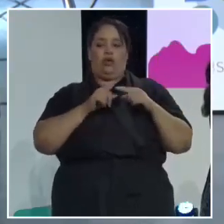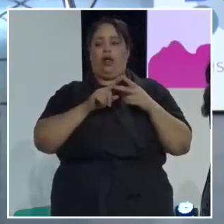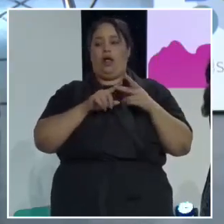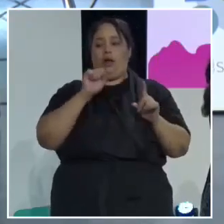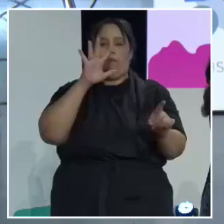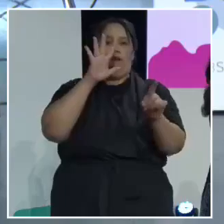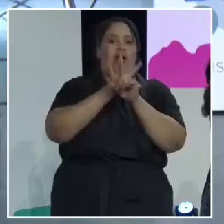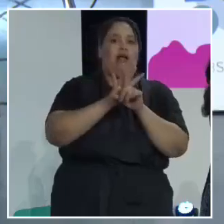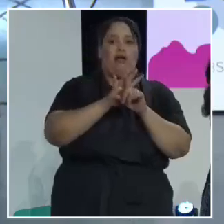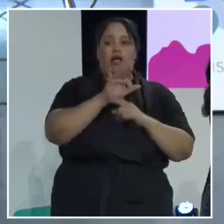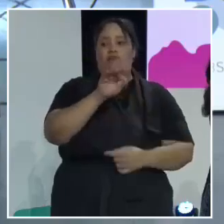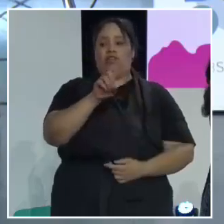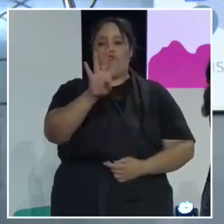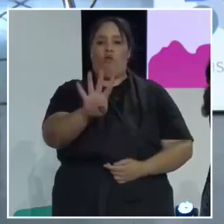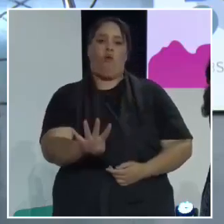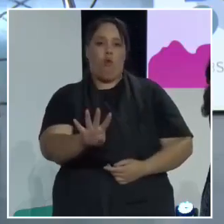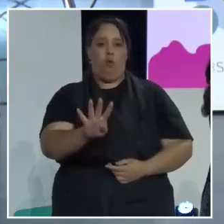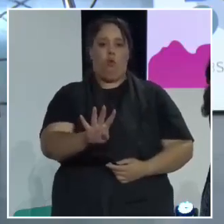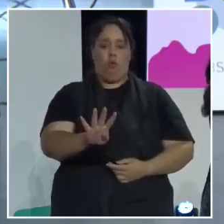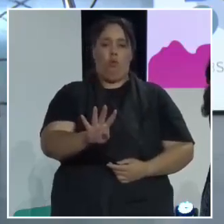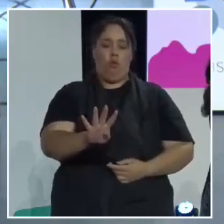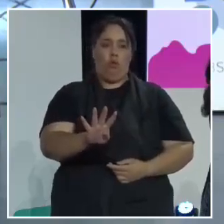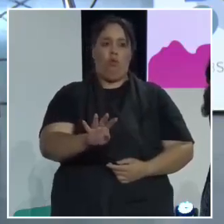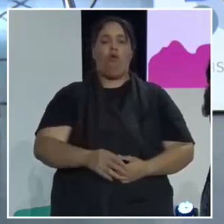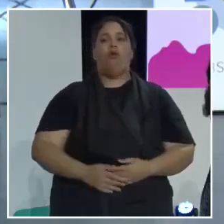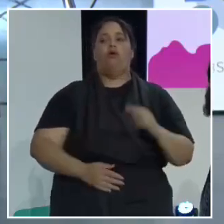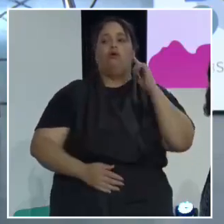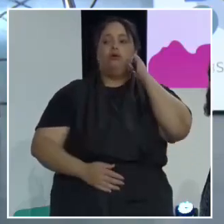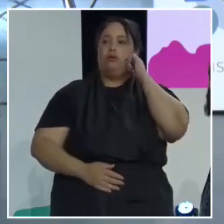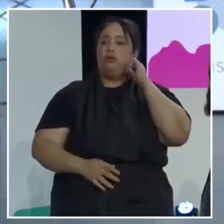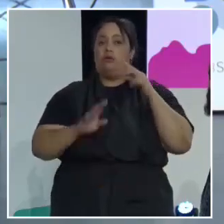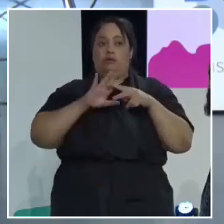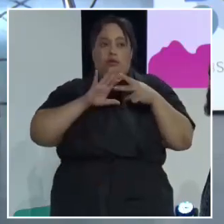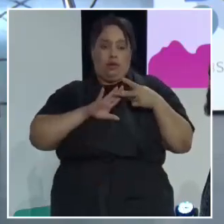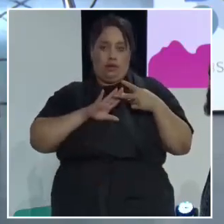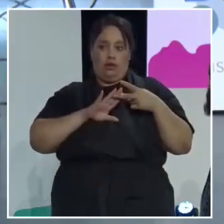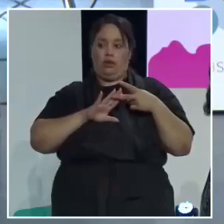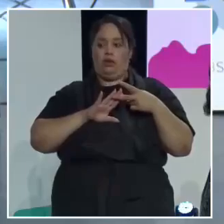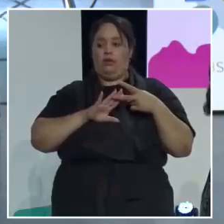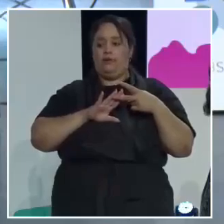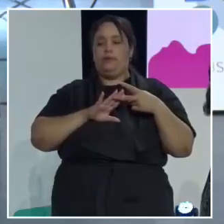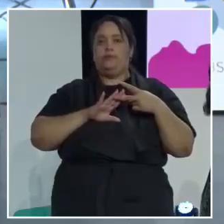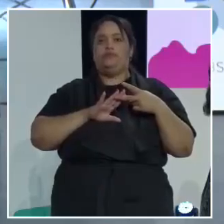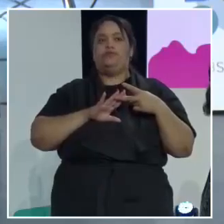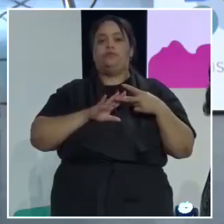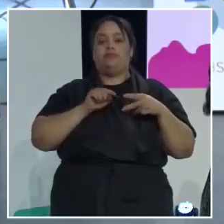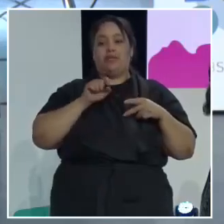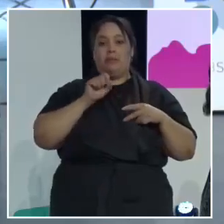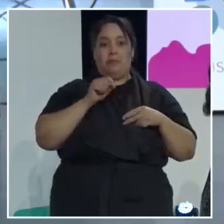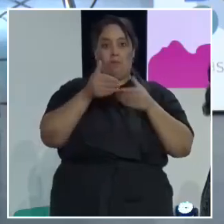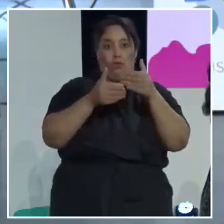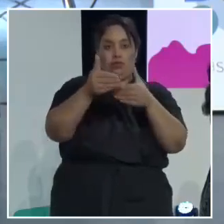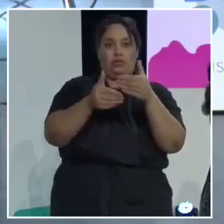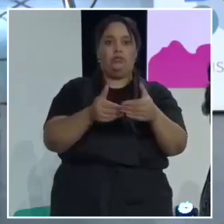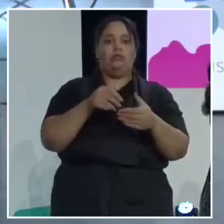the FFD4 or Seville conference. And second aspect, that's in this process, how